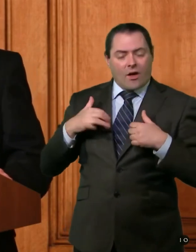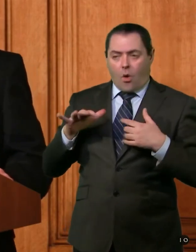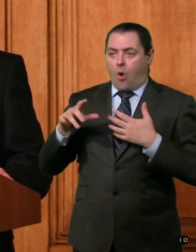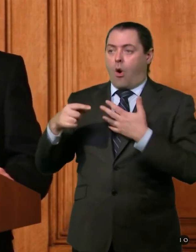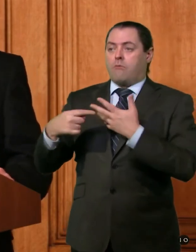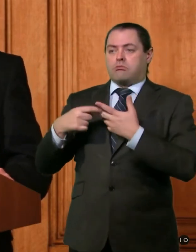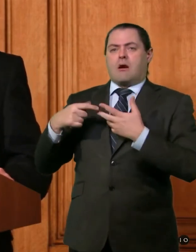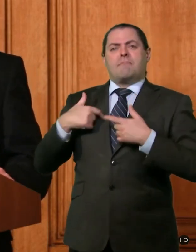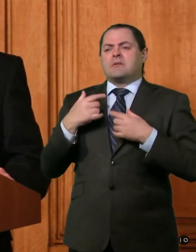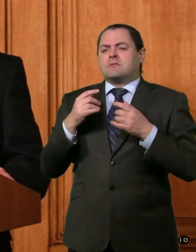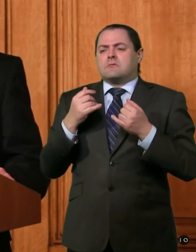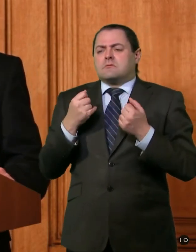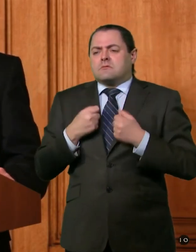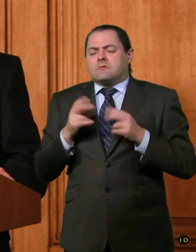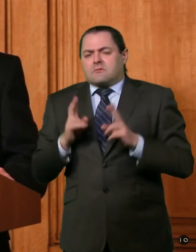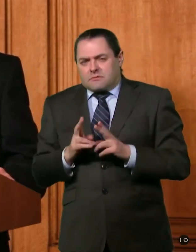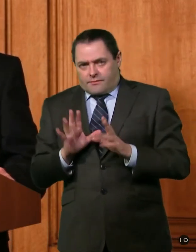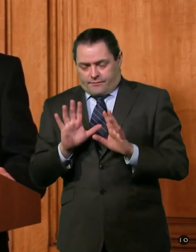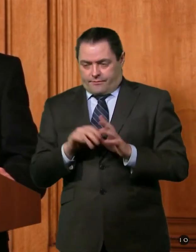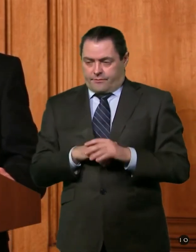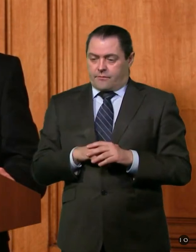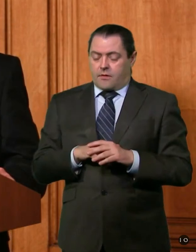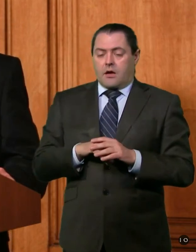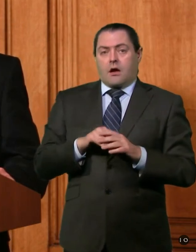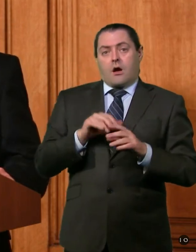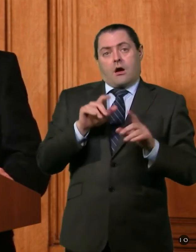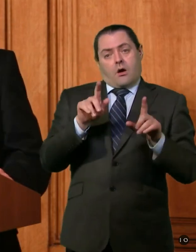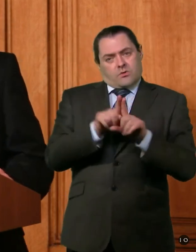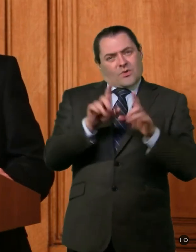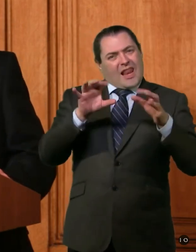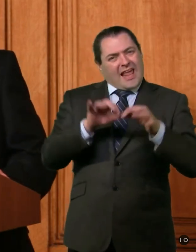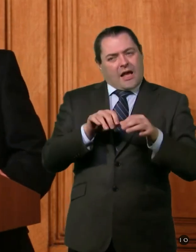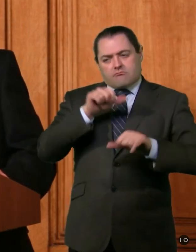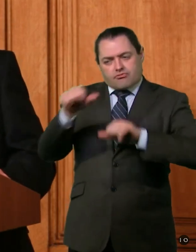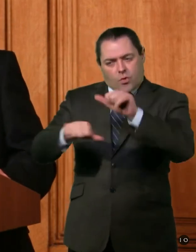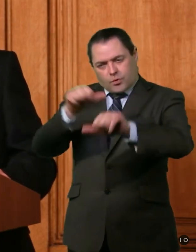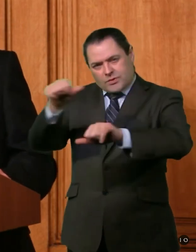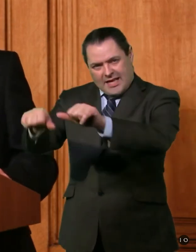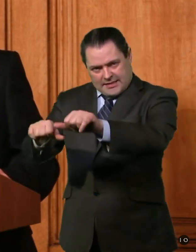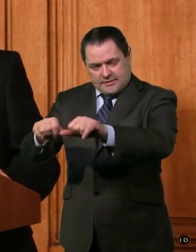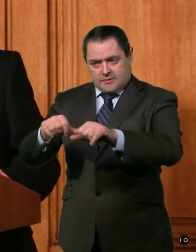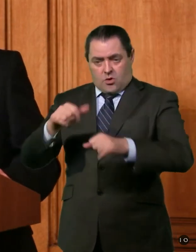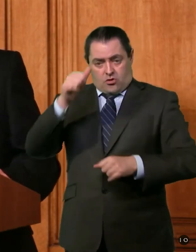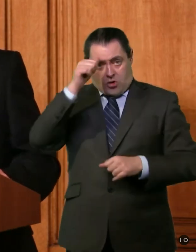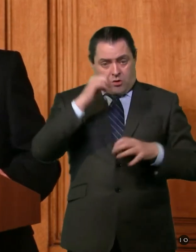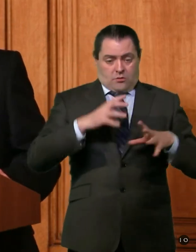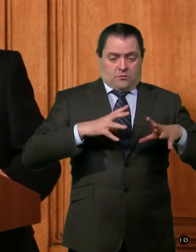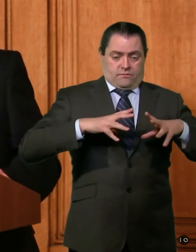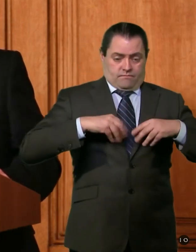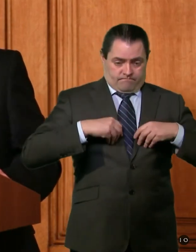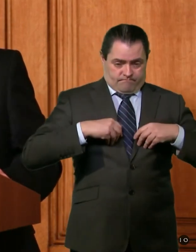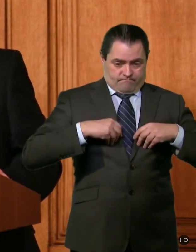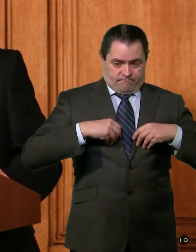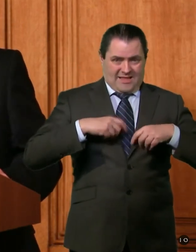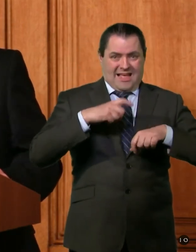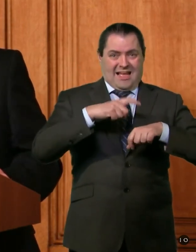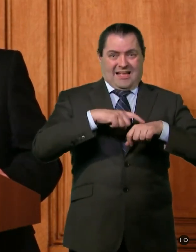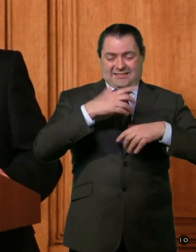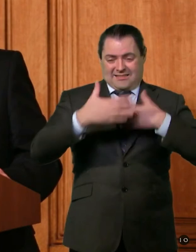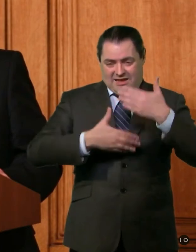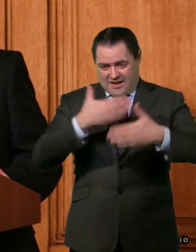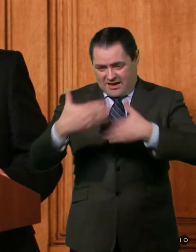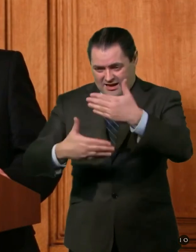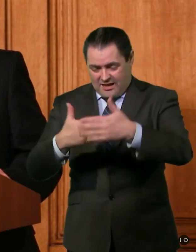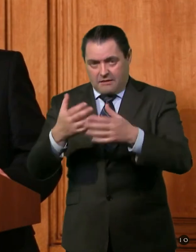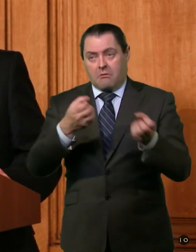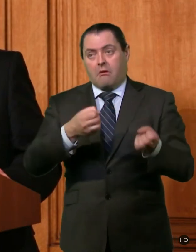take longer to occur as well after the point of infection. And on the vaccine rollout, really